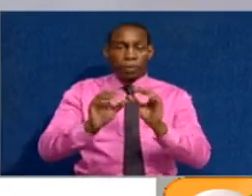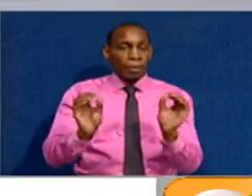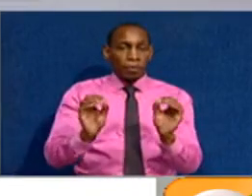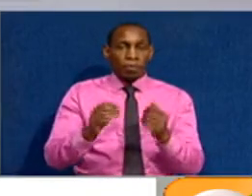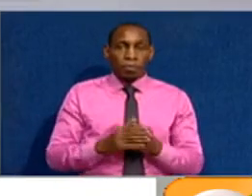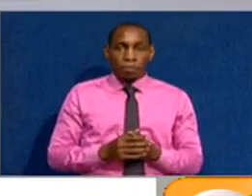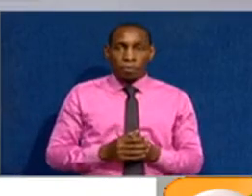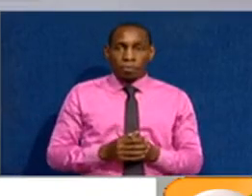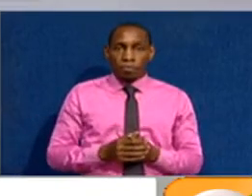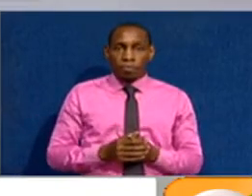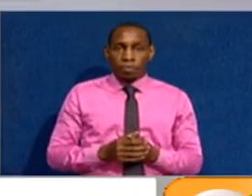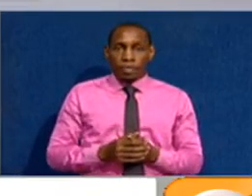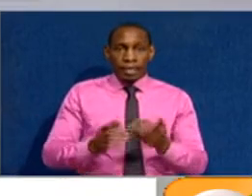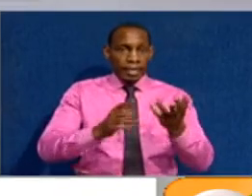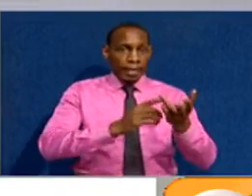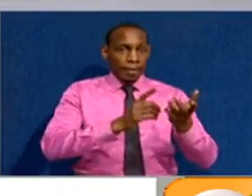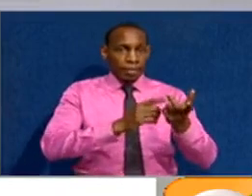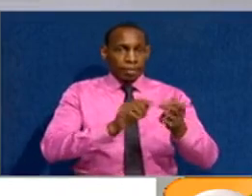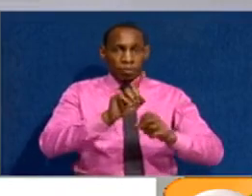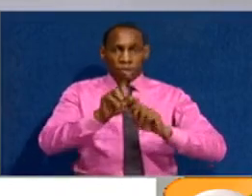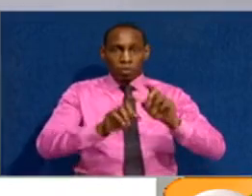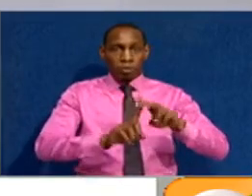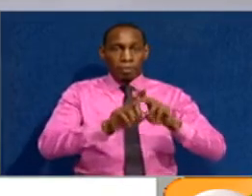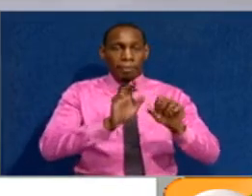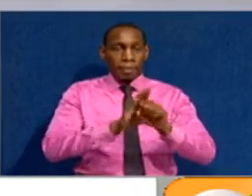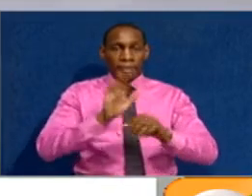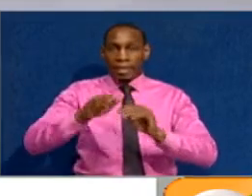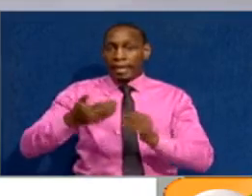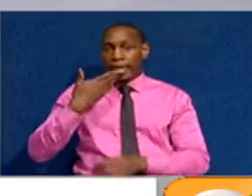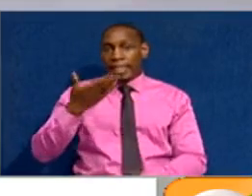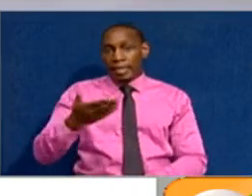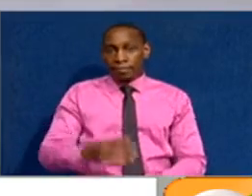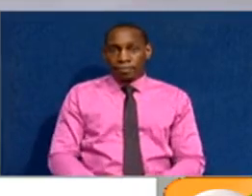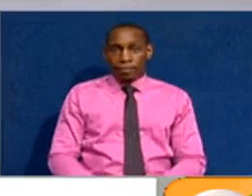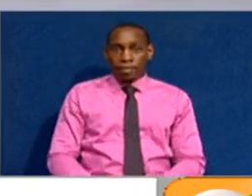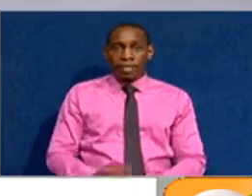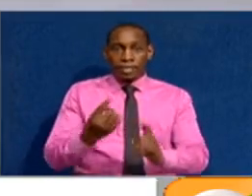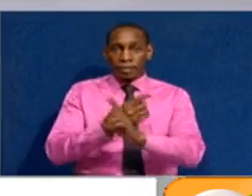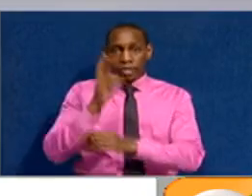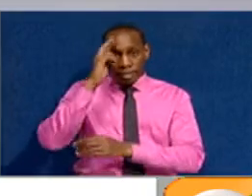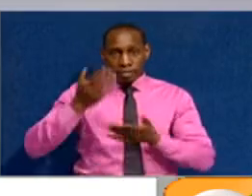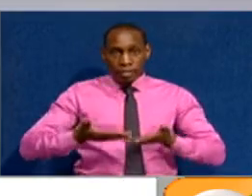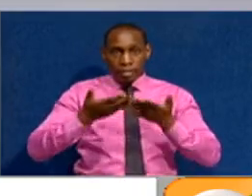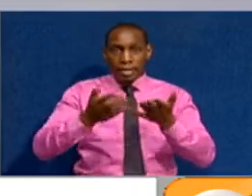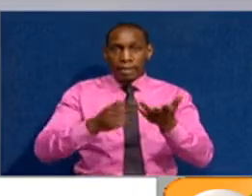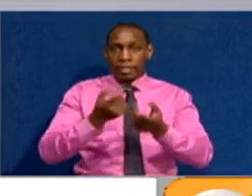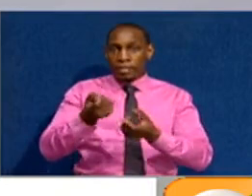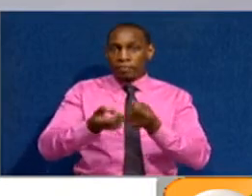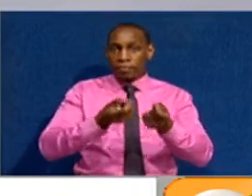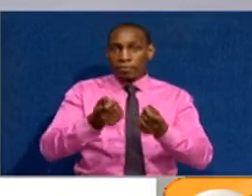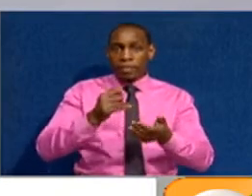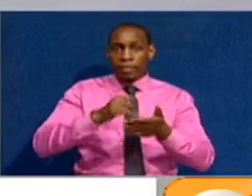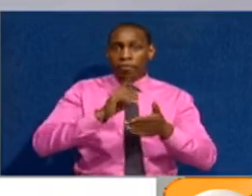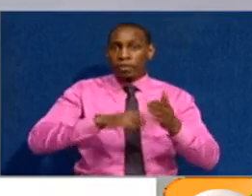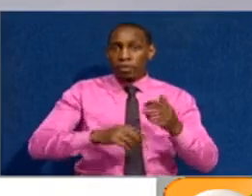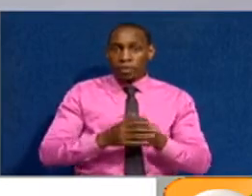problem. These statistics raise more questions than answers. Several reasons are being given for these low numbers,